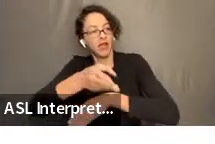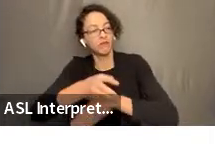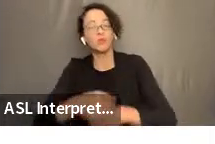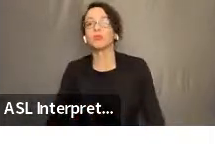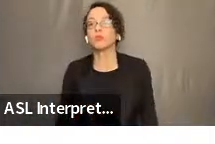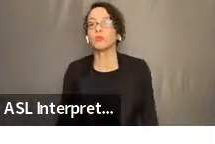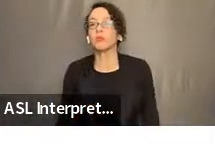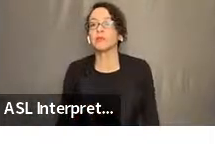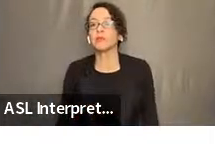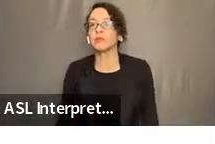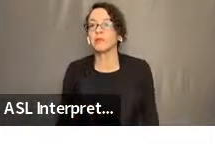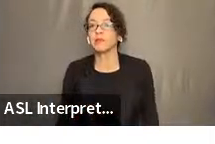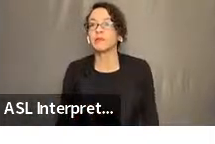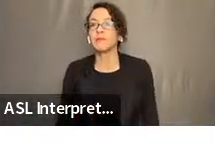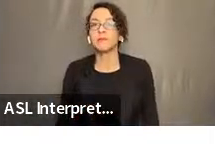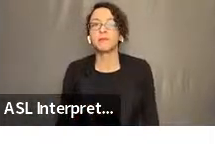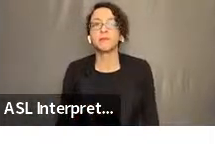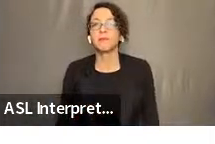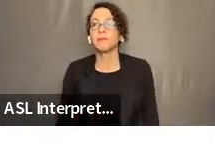I'm